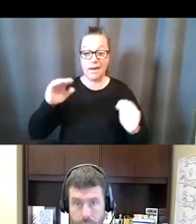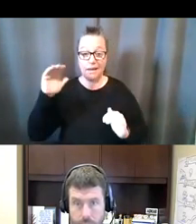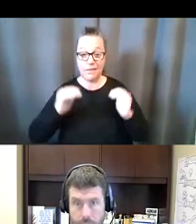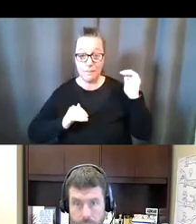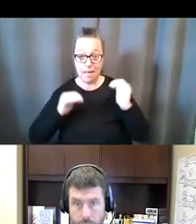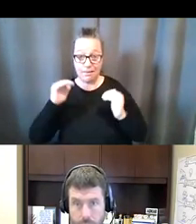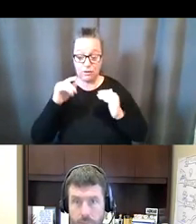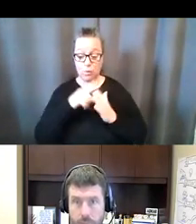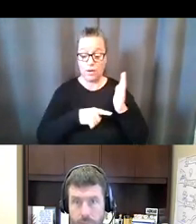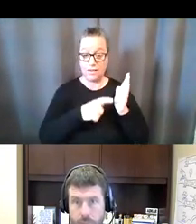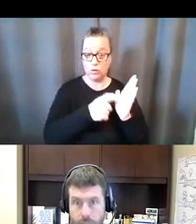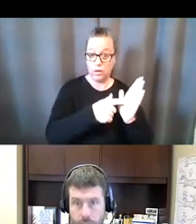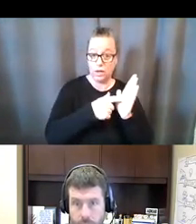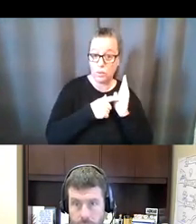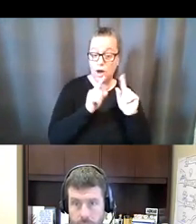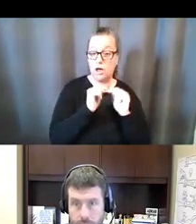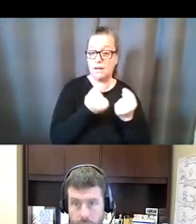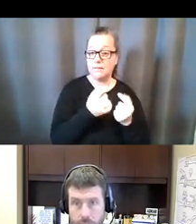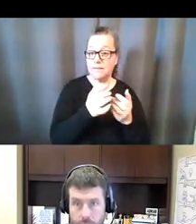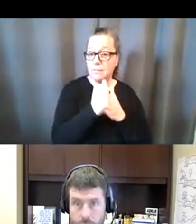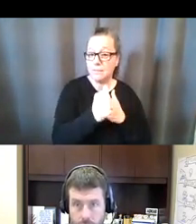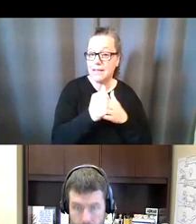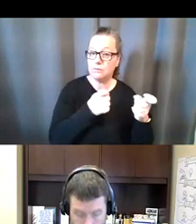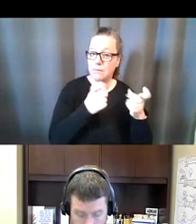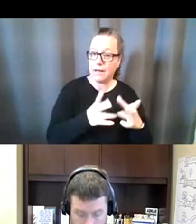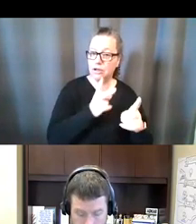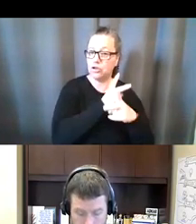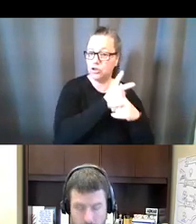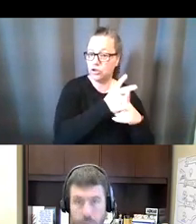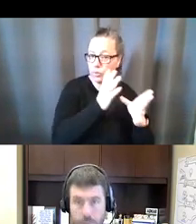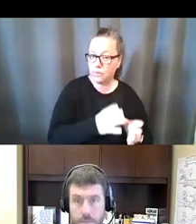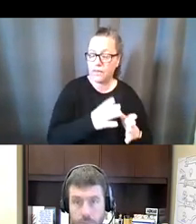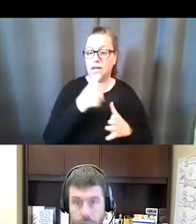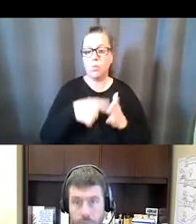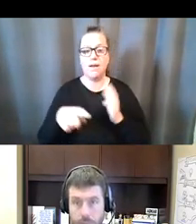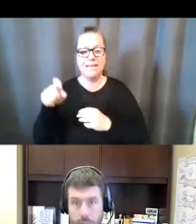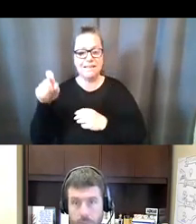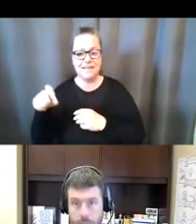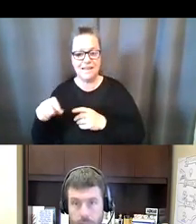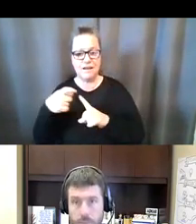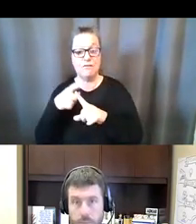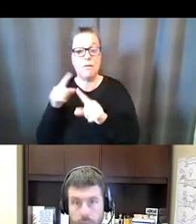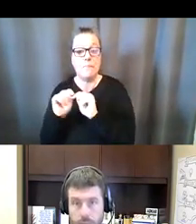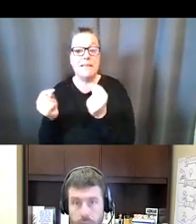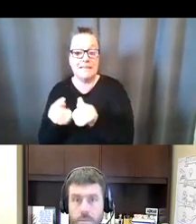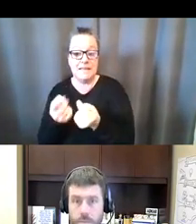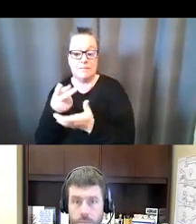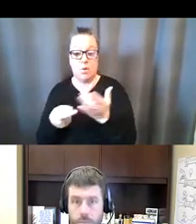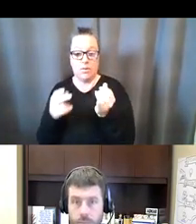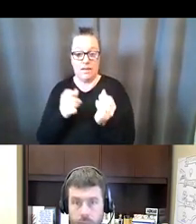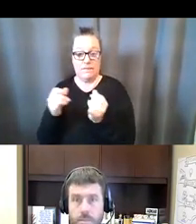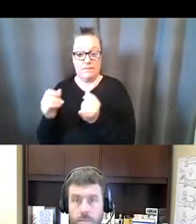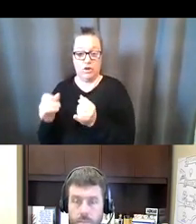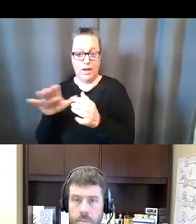what is required of team leaders and managers and supervisors and what is needed from the team, both individually